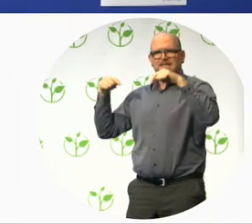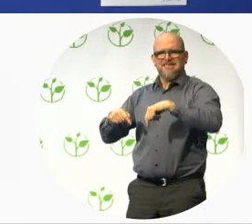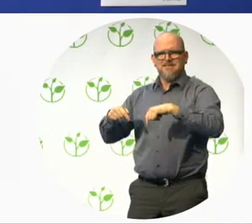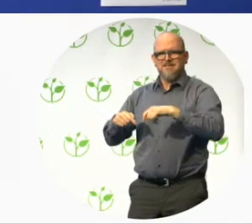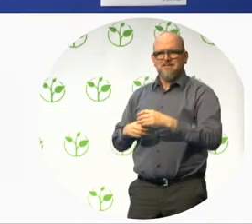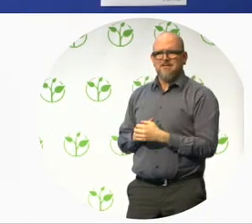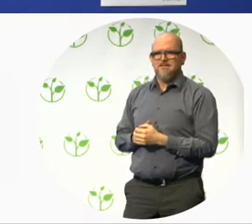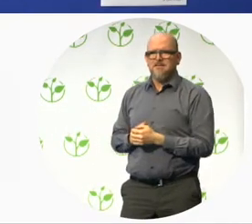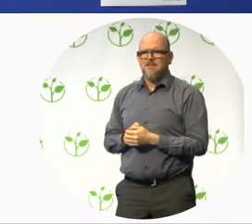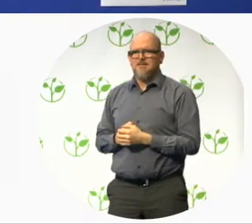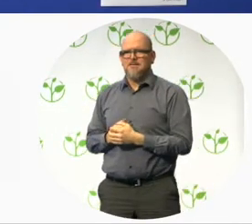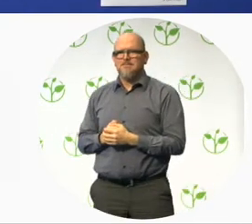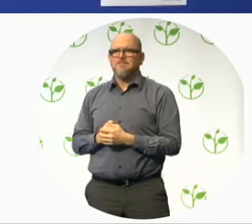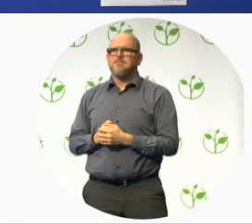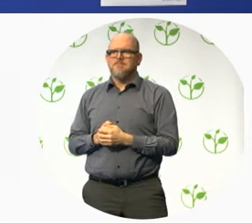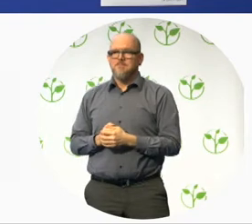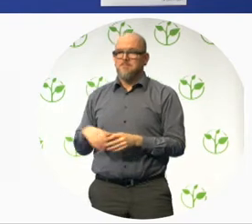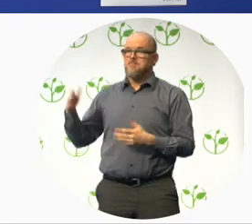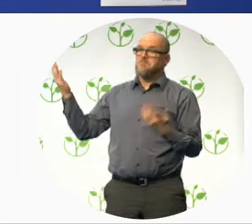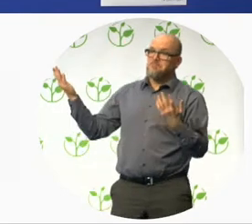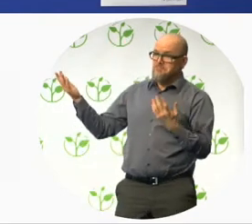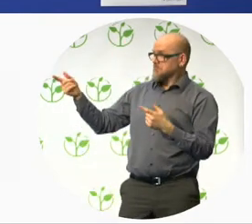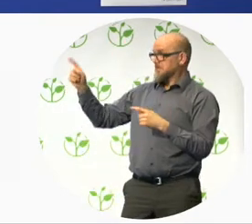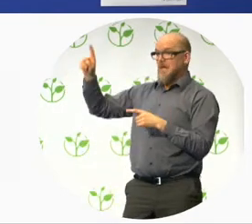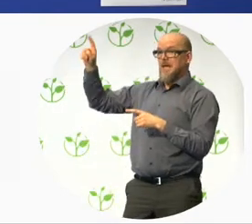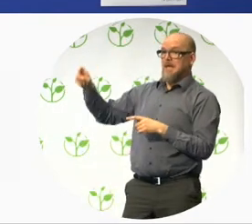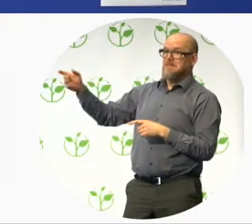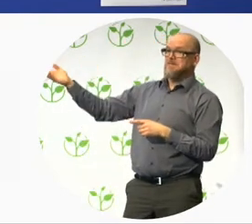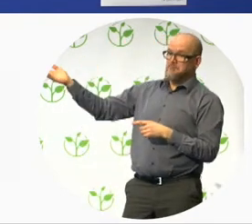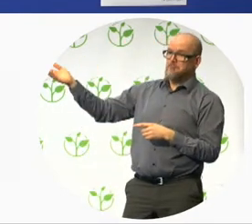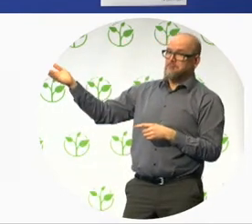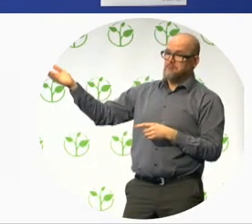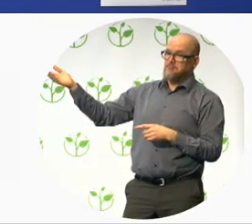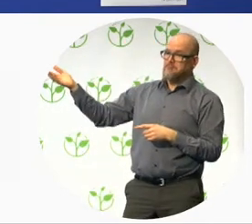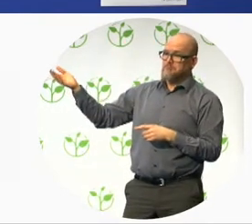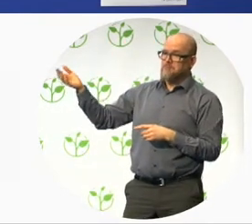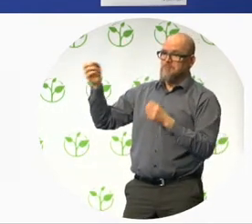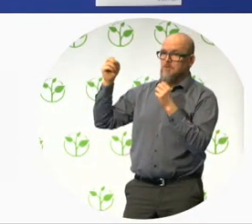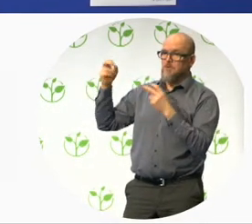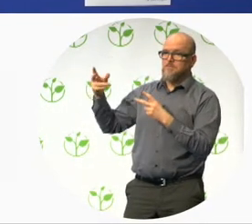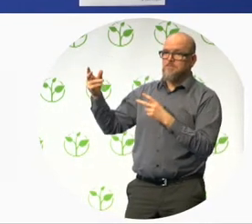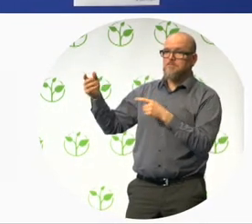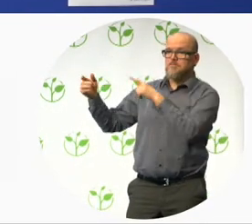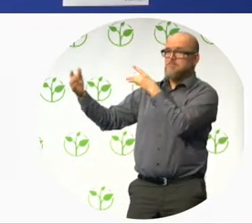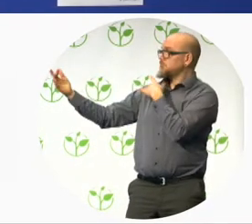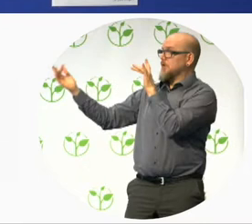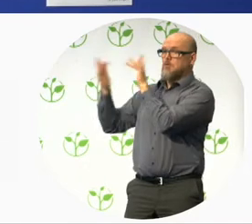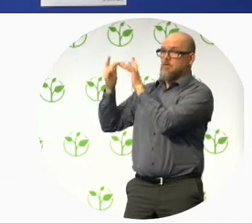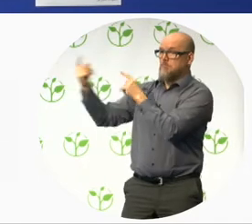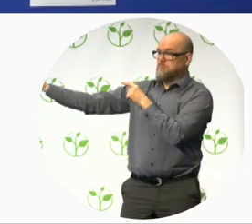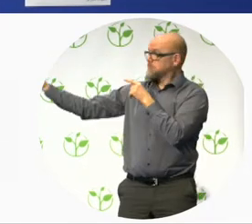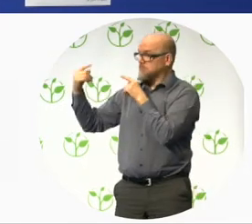another question. It's when you and Martin Essel and other important Austrians come together and for us to make that